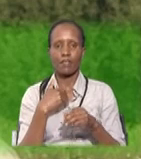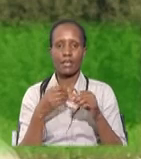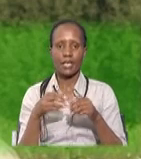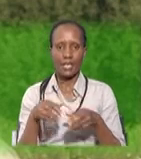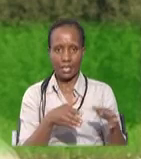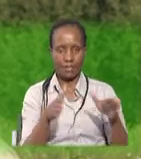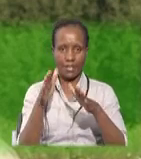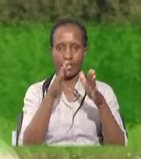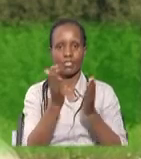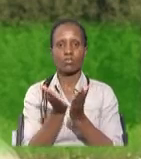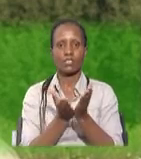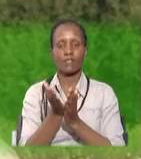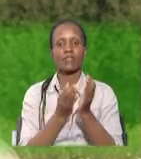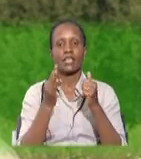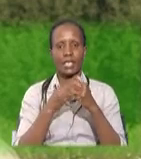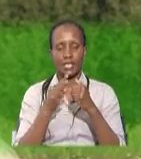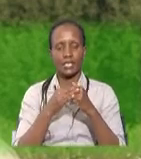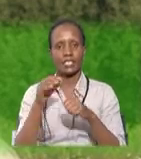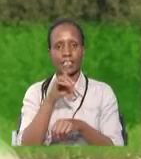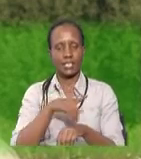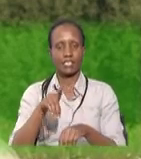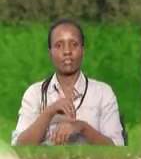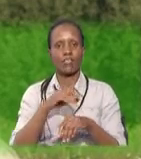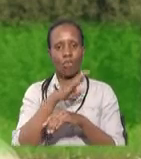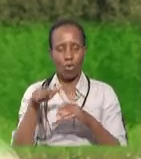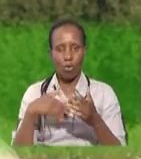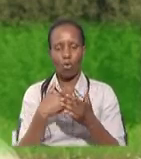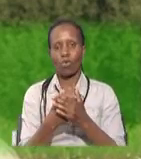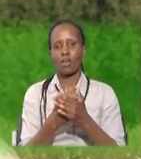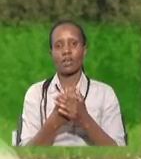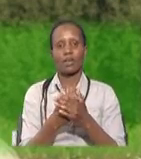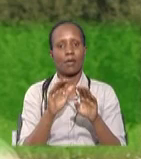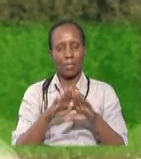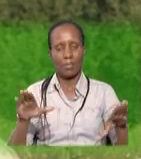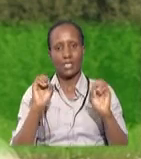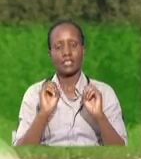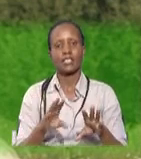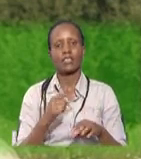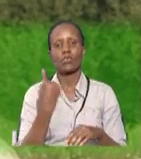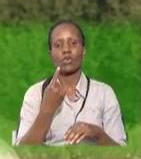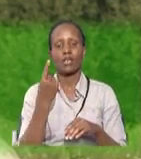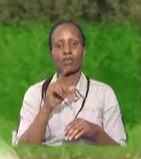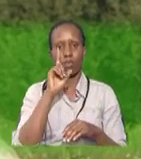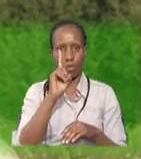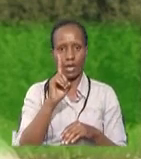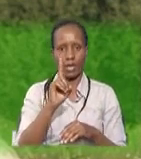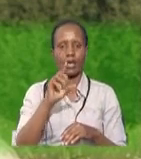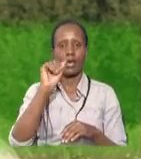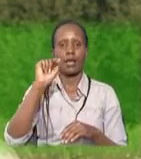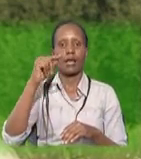the 8 districts are all seasonal except River Athi, which is serving Lower